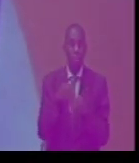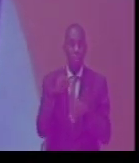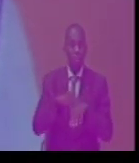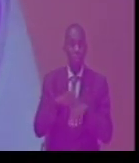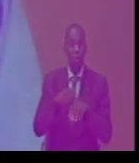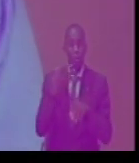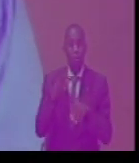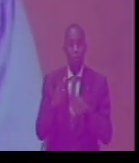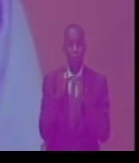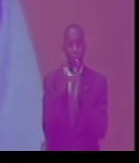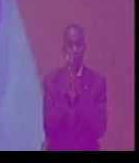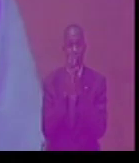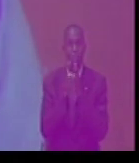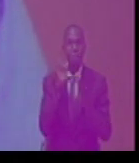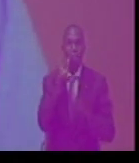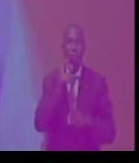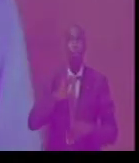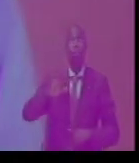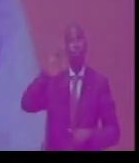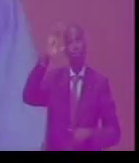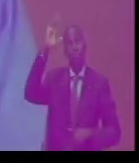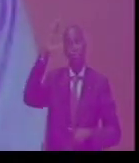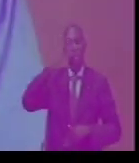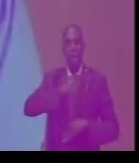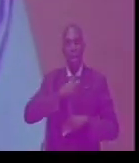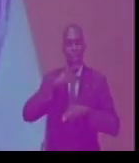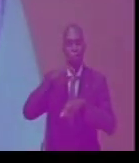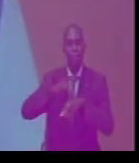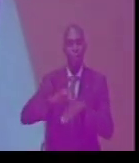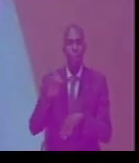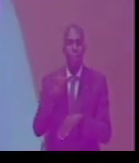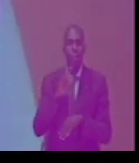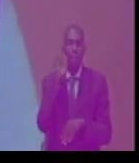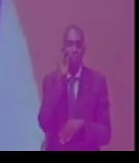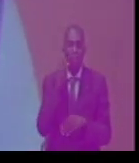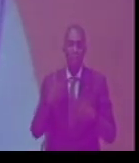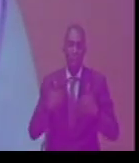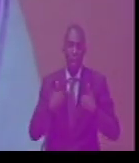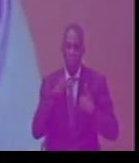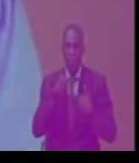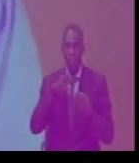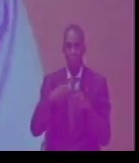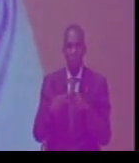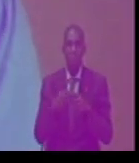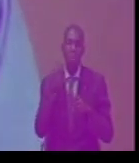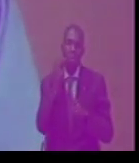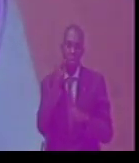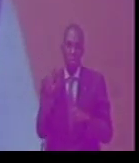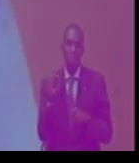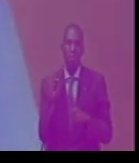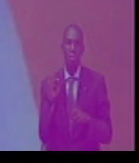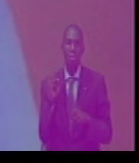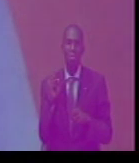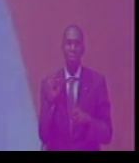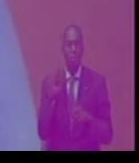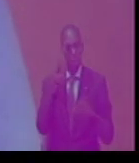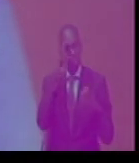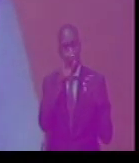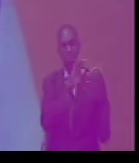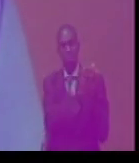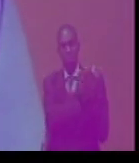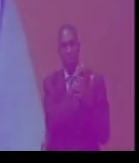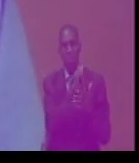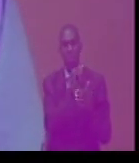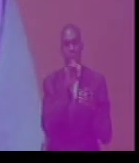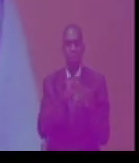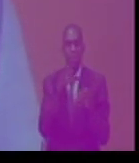to pray, and we were told to raise up our hands and touch wherever we are aching. And